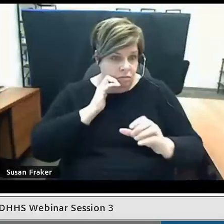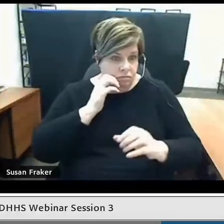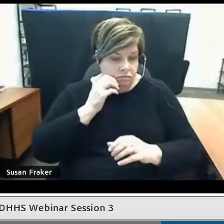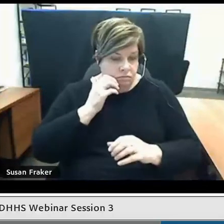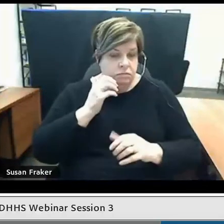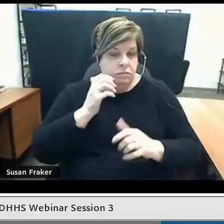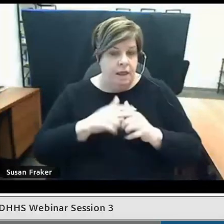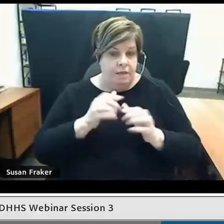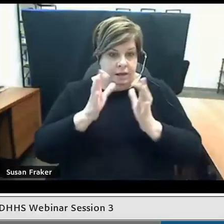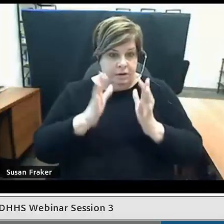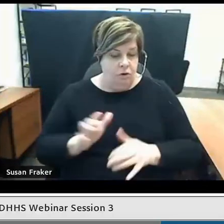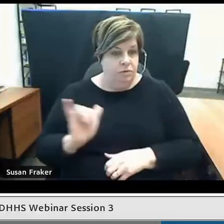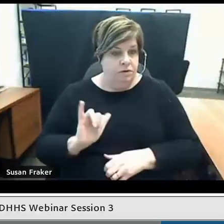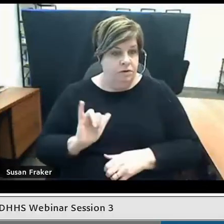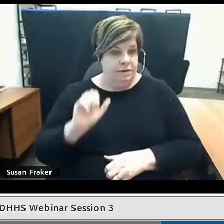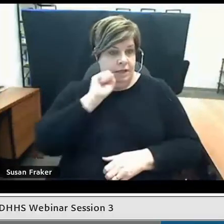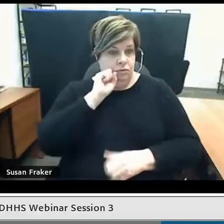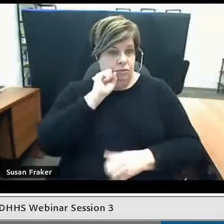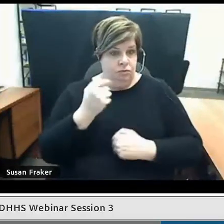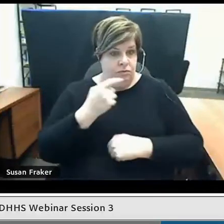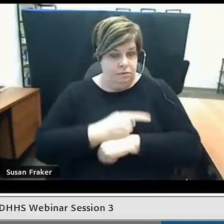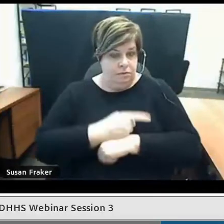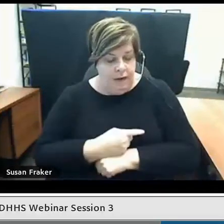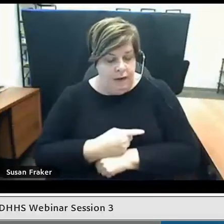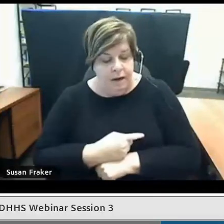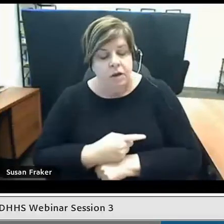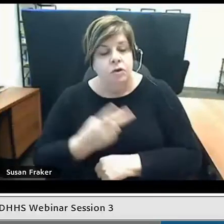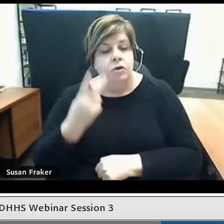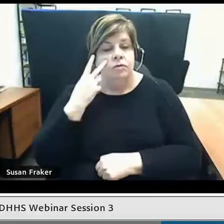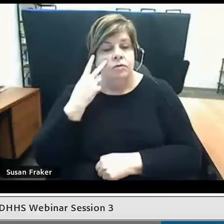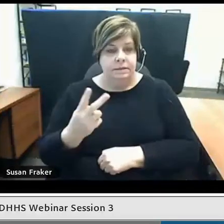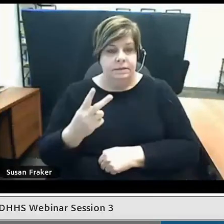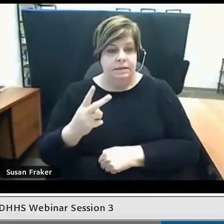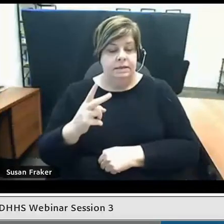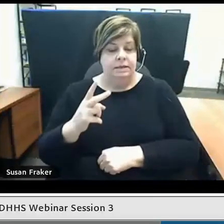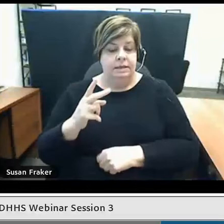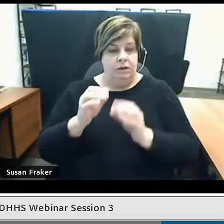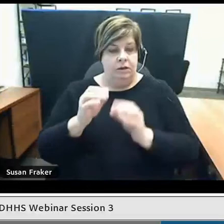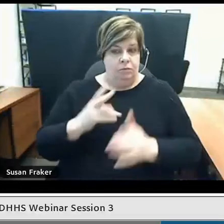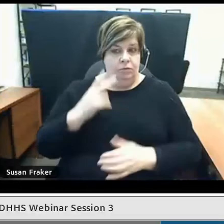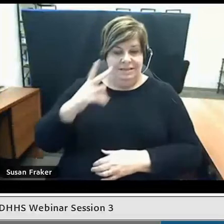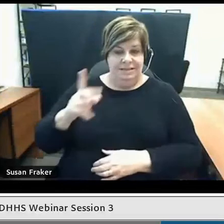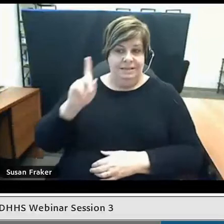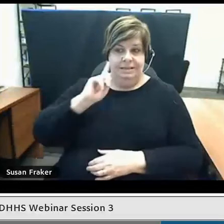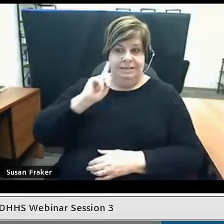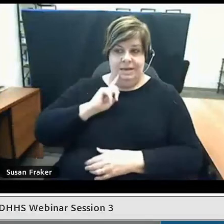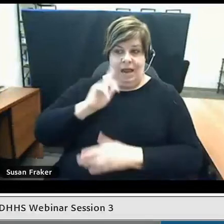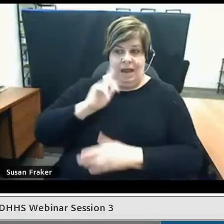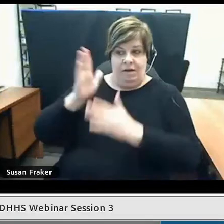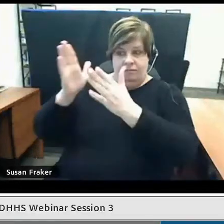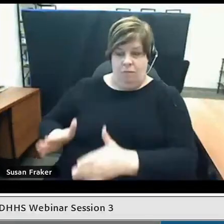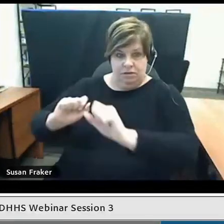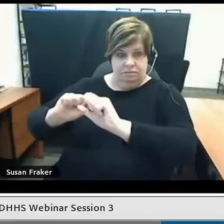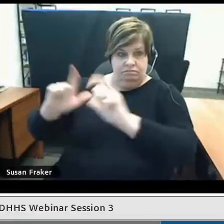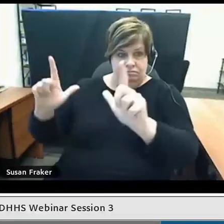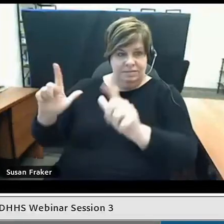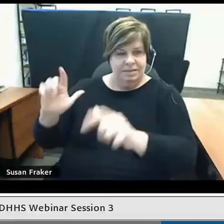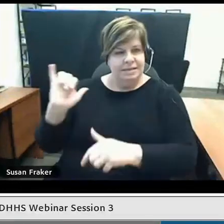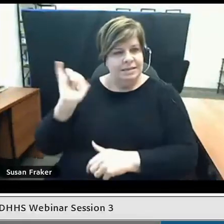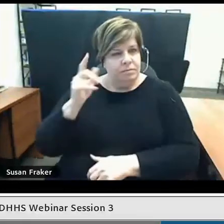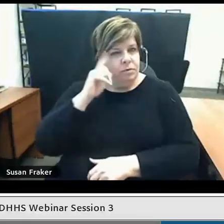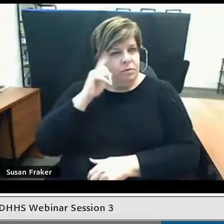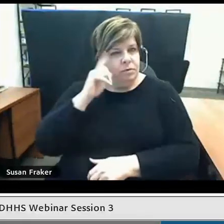as you see Susan doing, will be seeing the deaf person, kind of similar to what you are seeing here. So